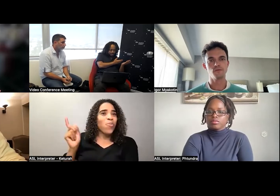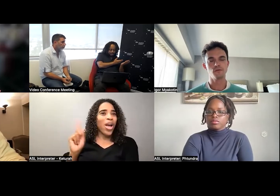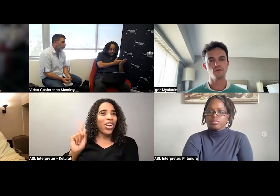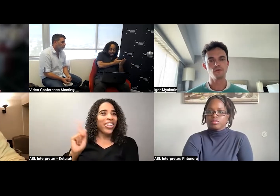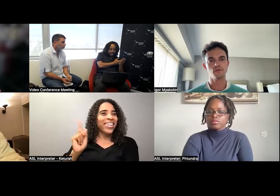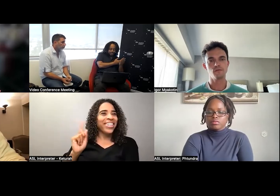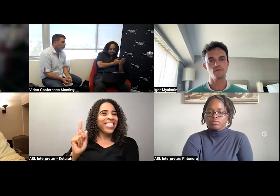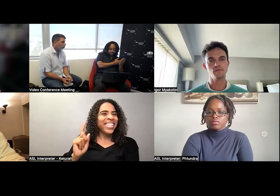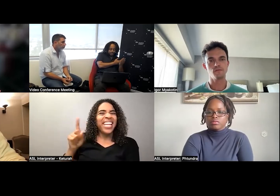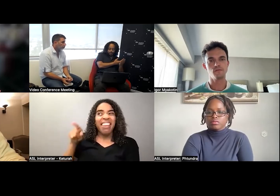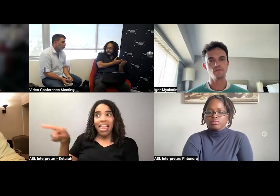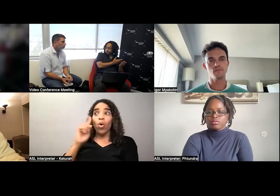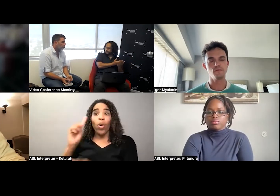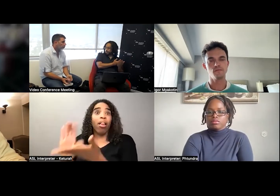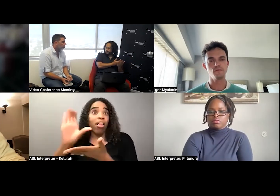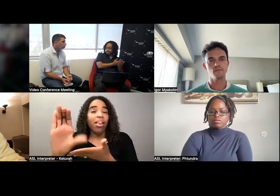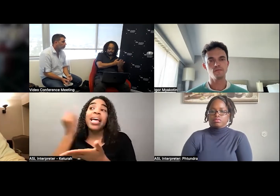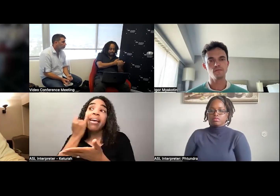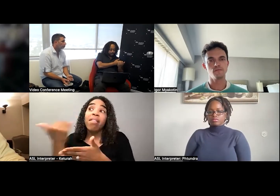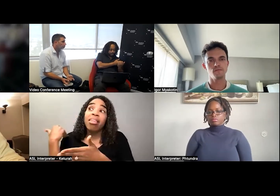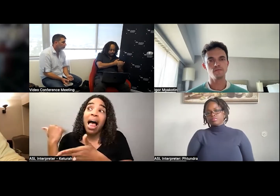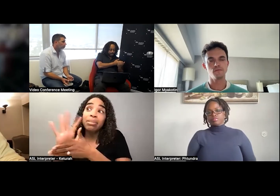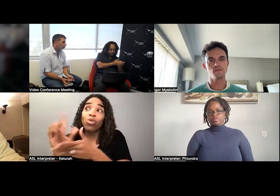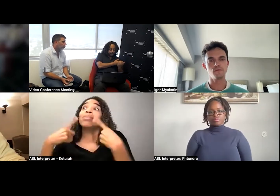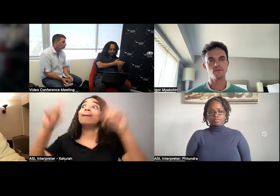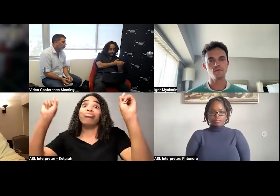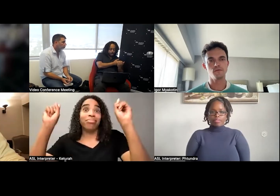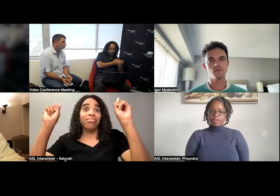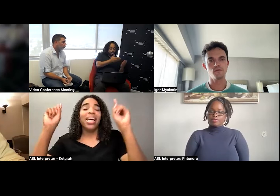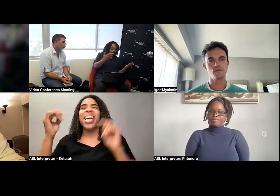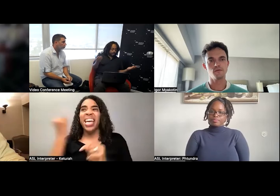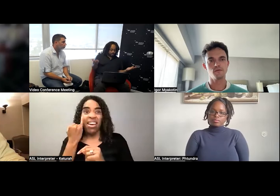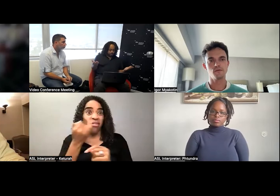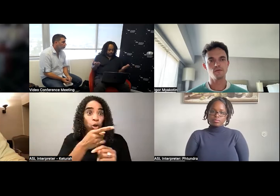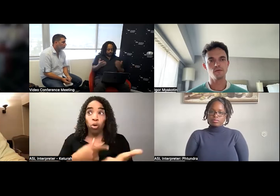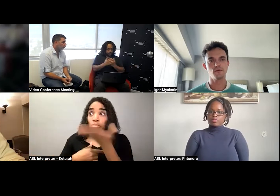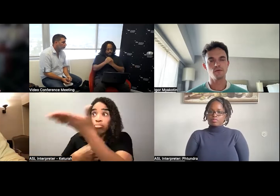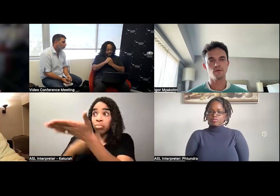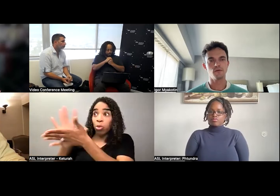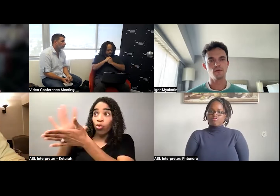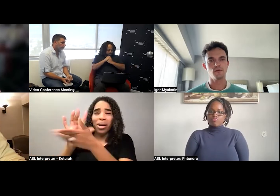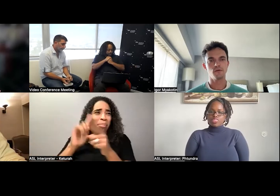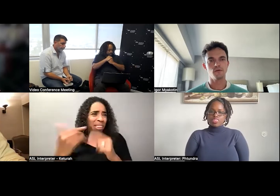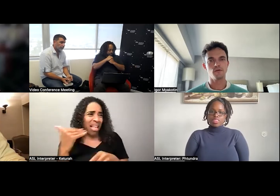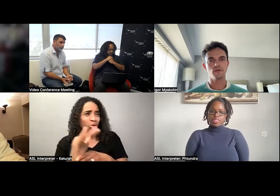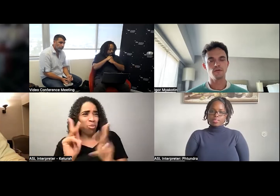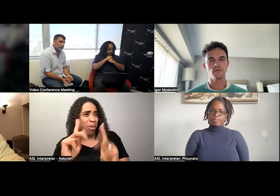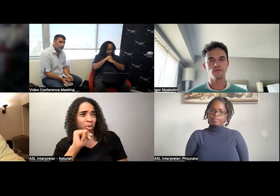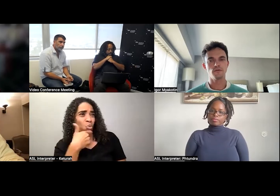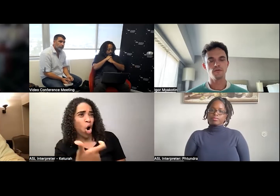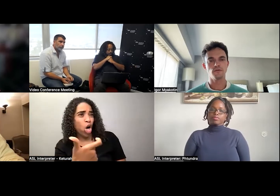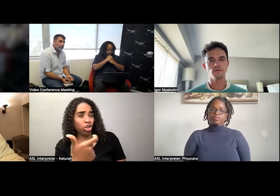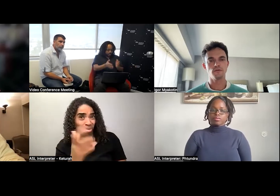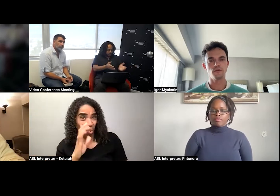right? And if our last work wasn't being seen in certain spaces, are we now eligible for funding? You